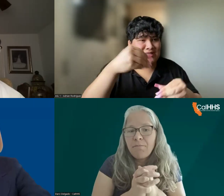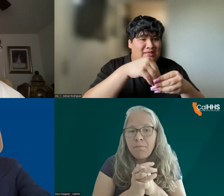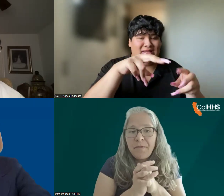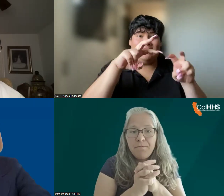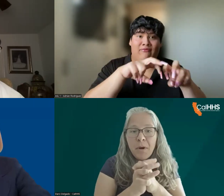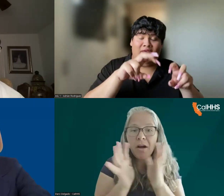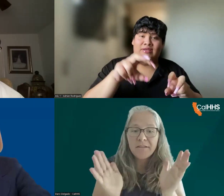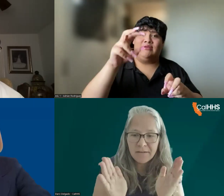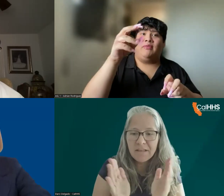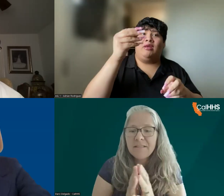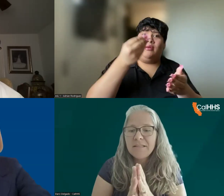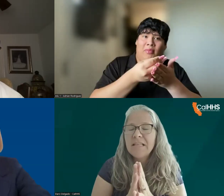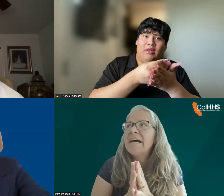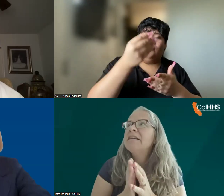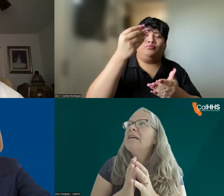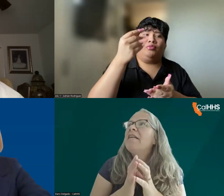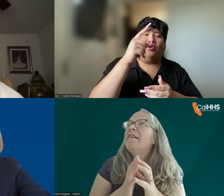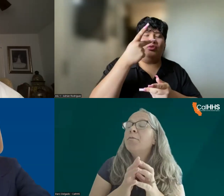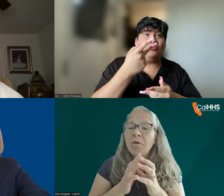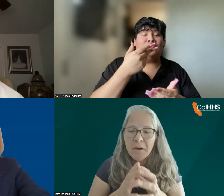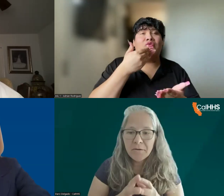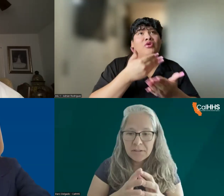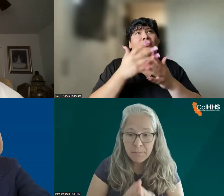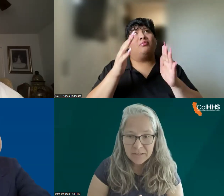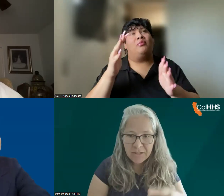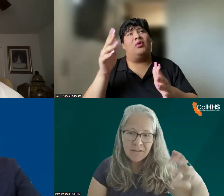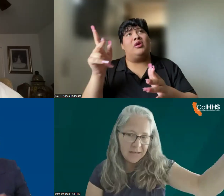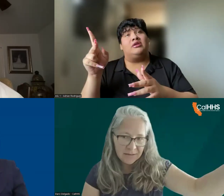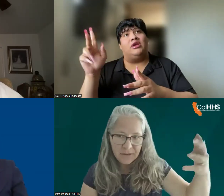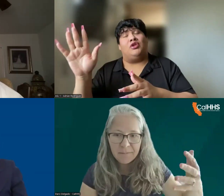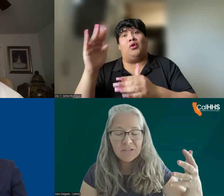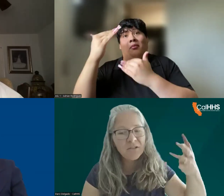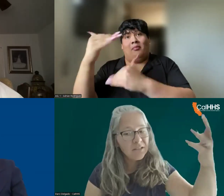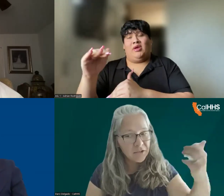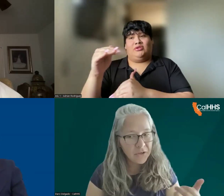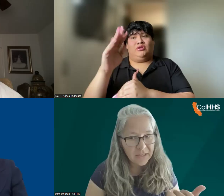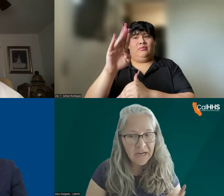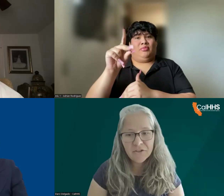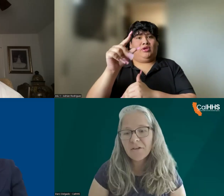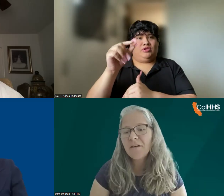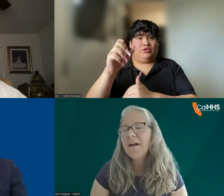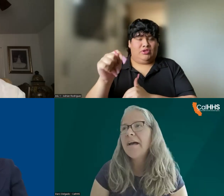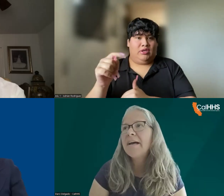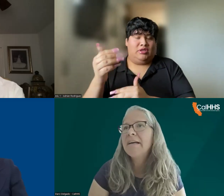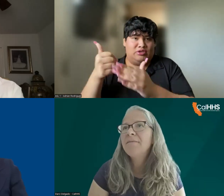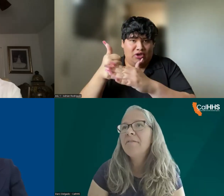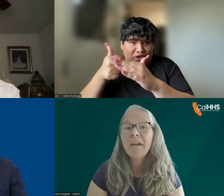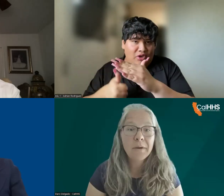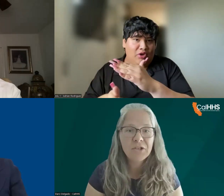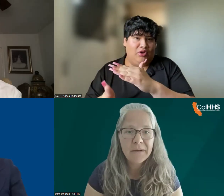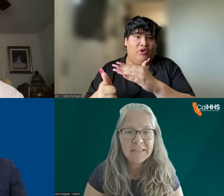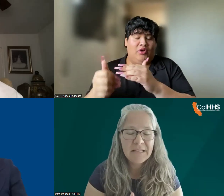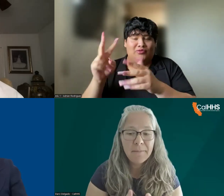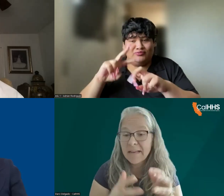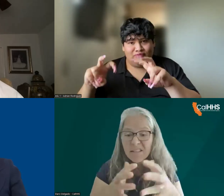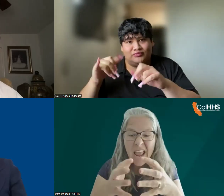great part of this is that their proposed budget, as Fig mentioned, that's currently under